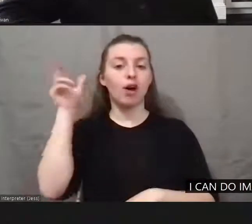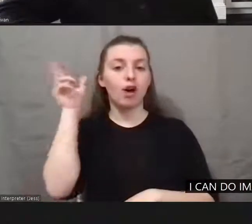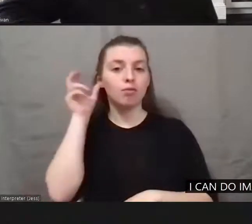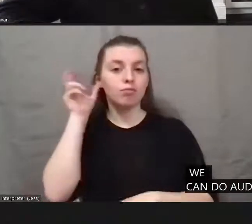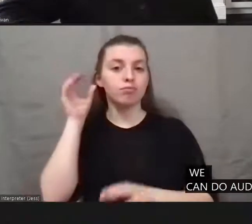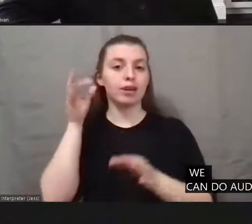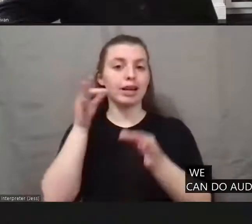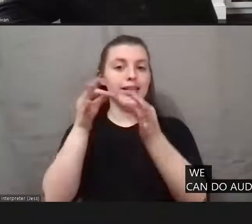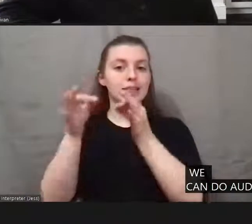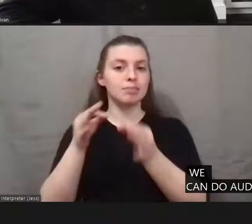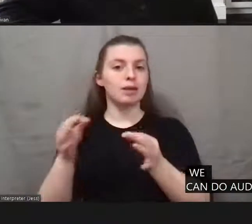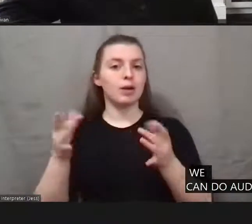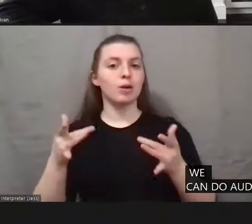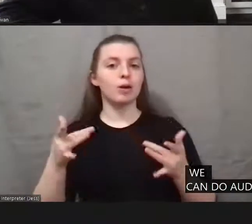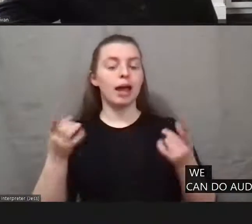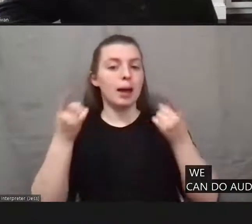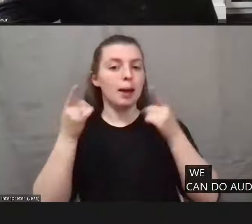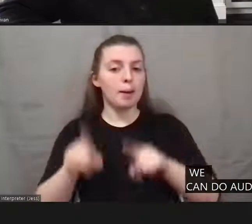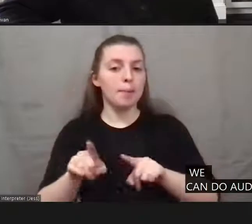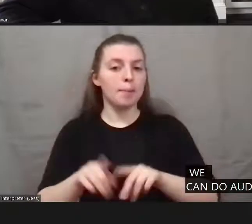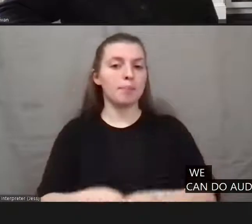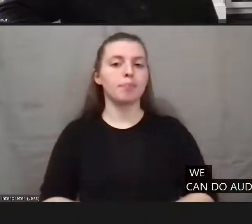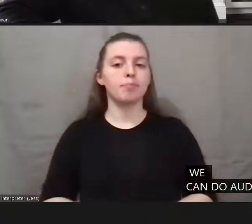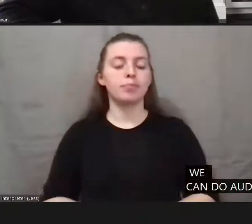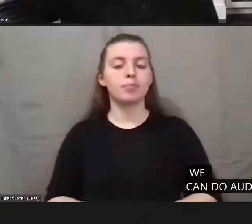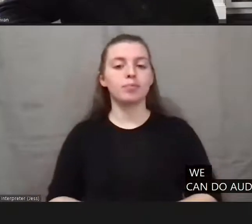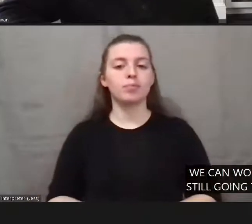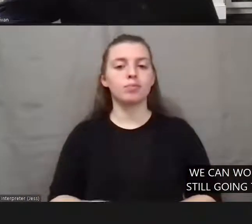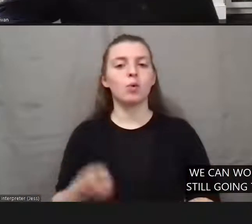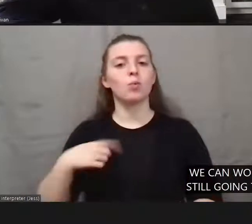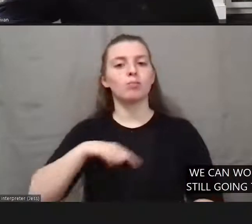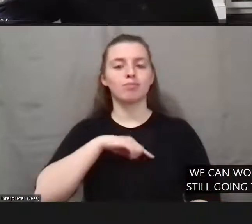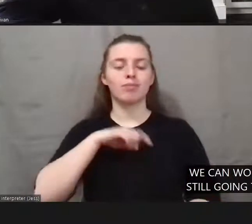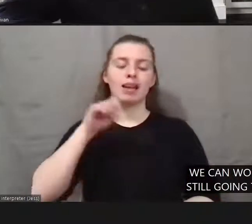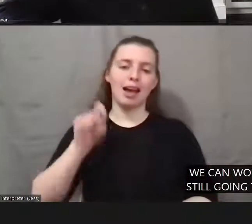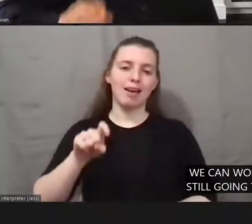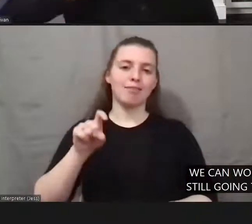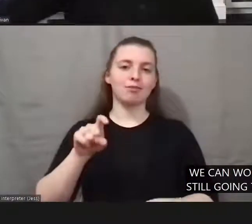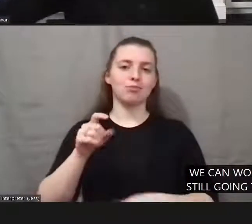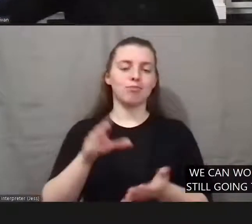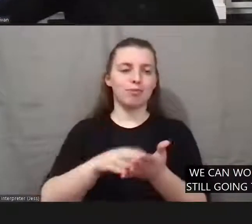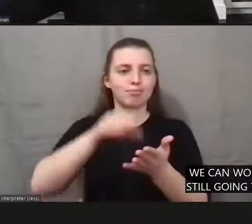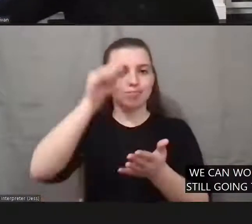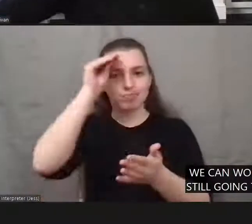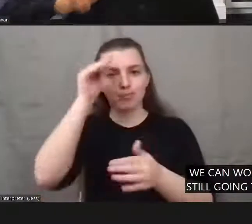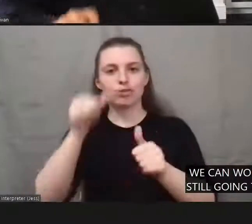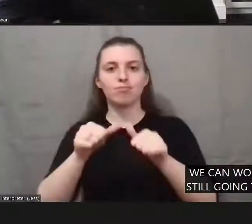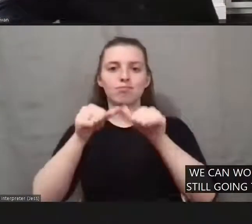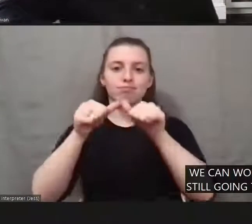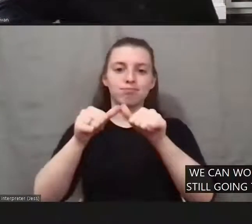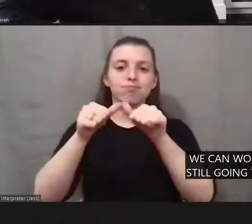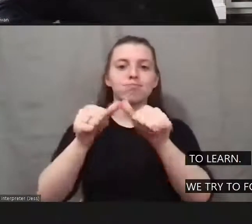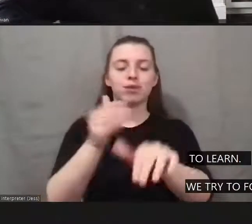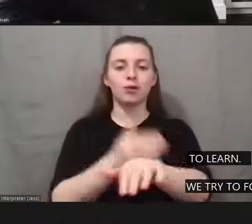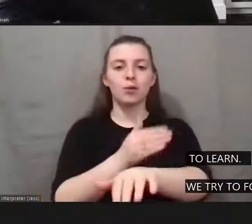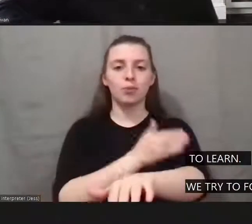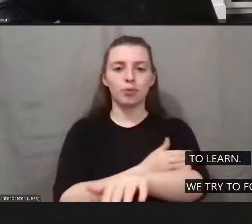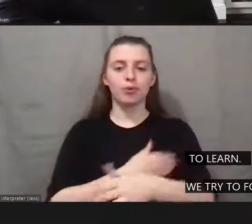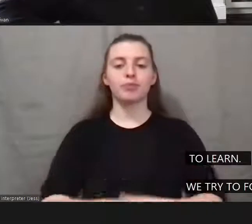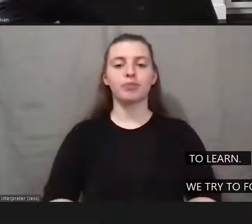and there's still going to be things to learn. So we try to focus on things that we can do and do the best at that,